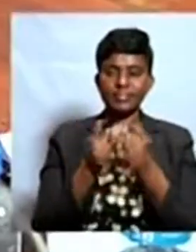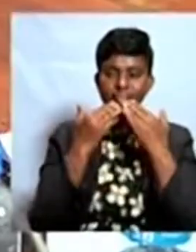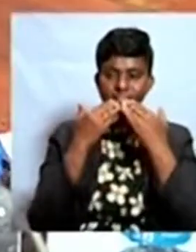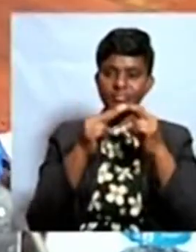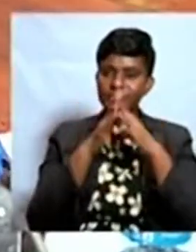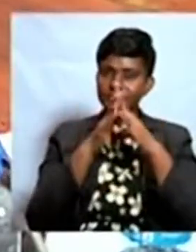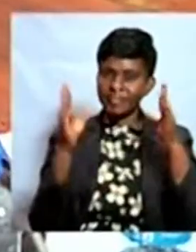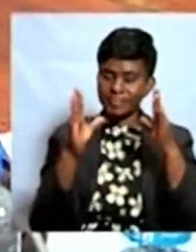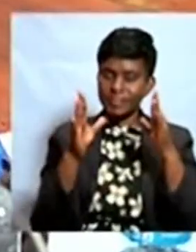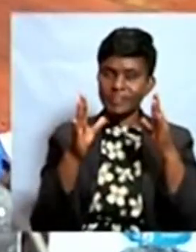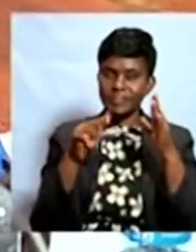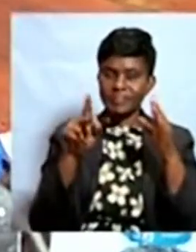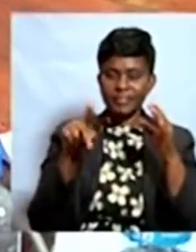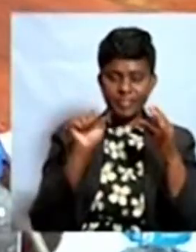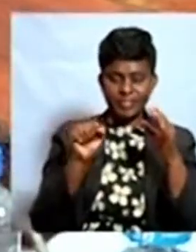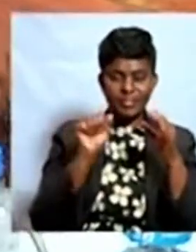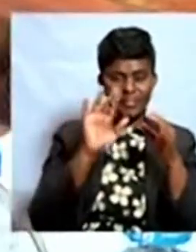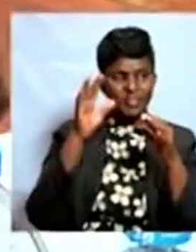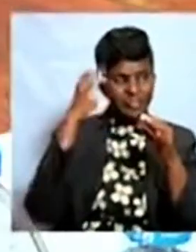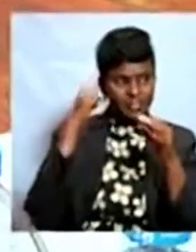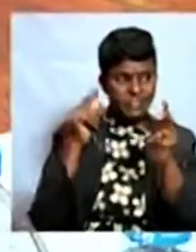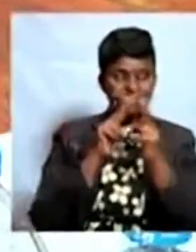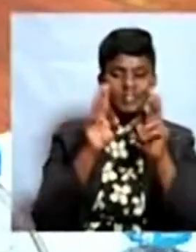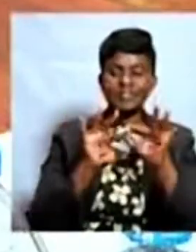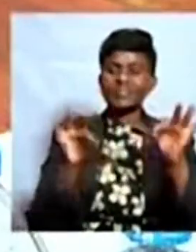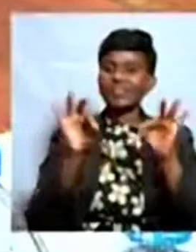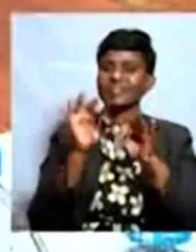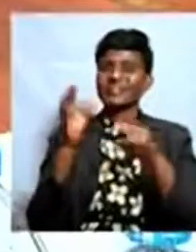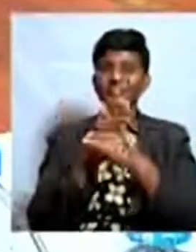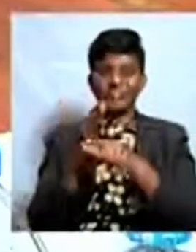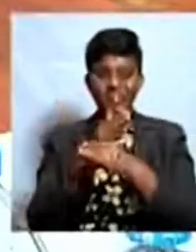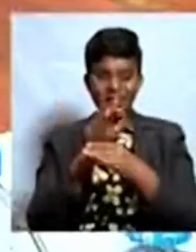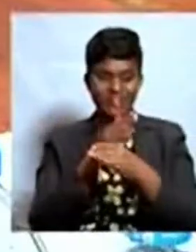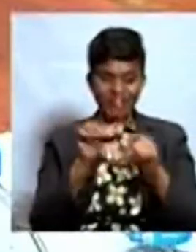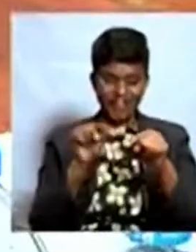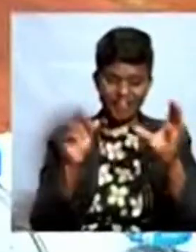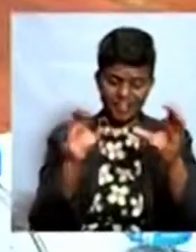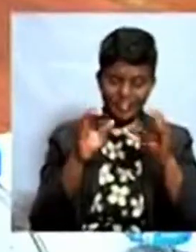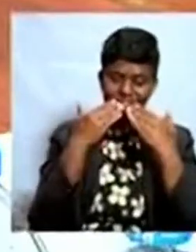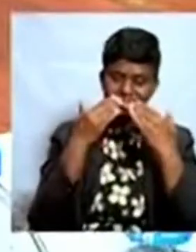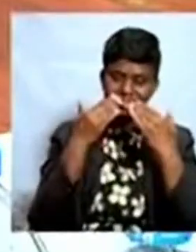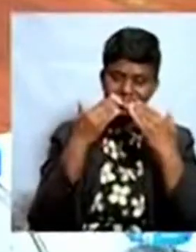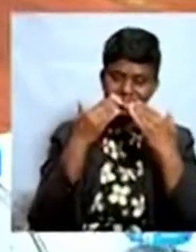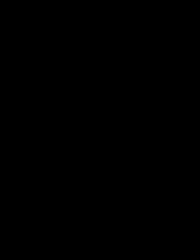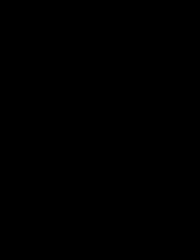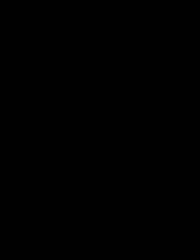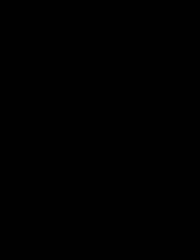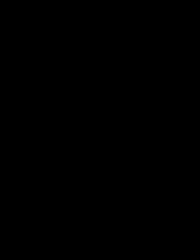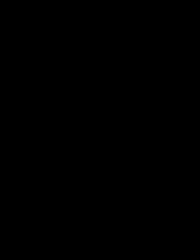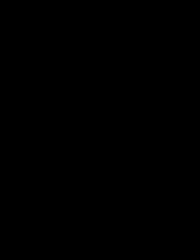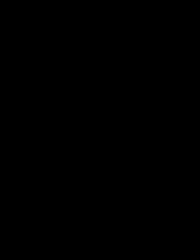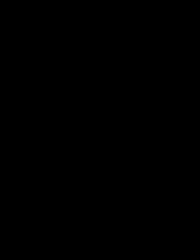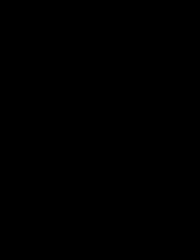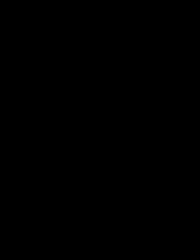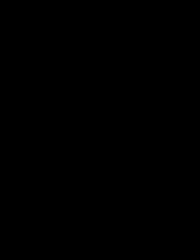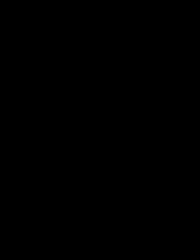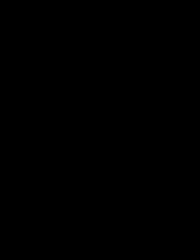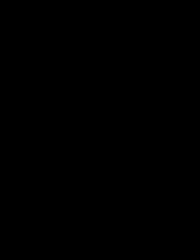you so much, PS. Your office is a very busy office. This committee would like to thank you for